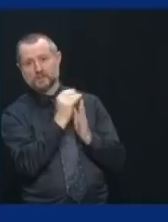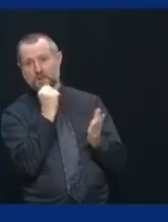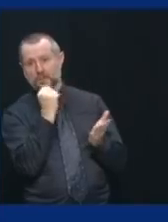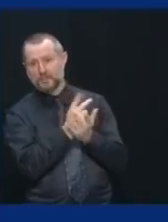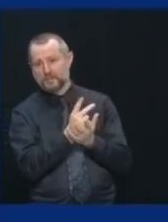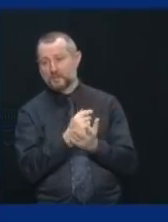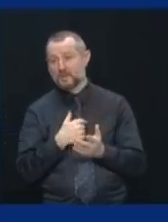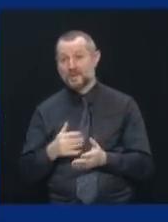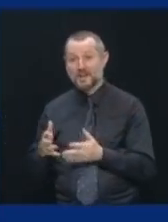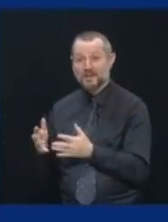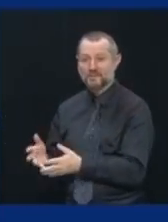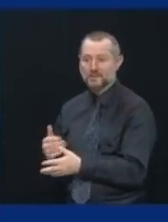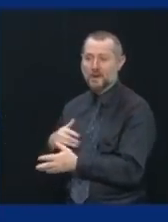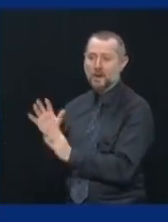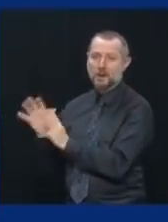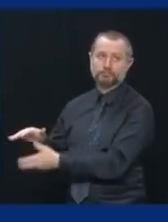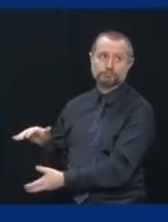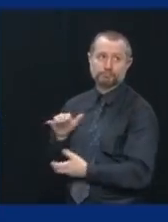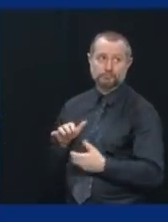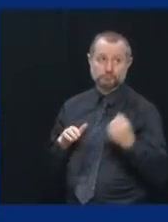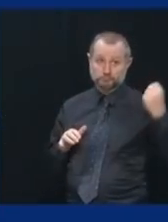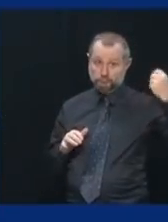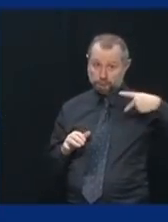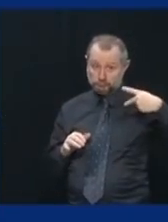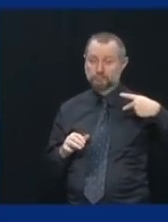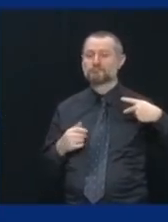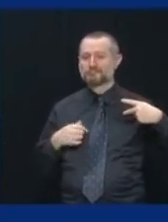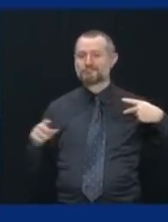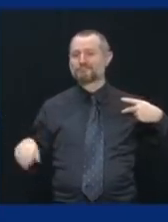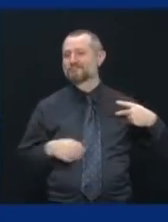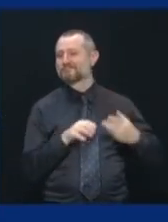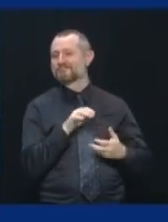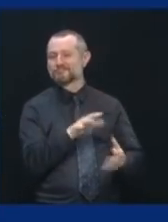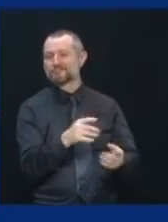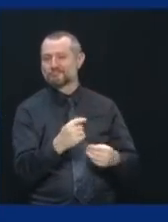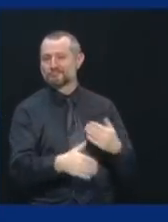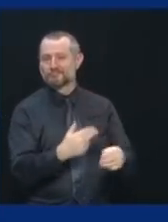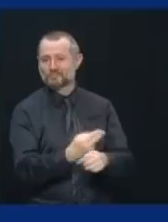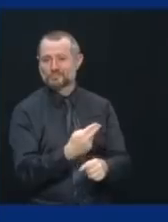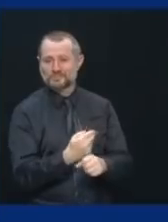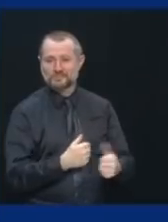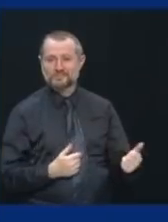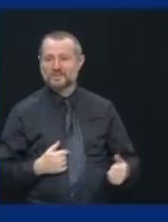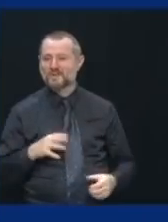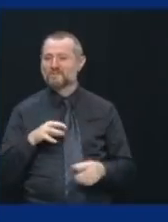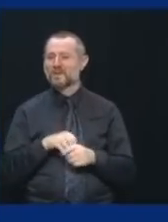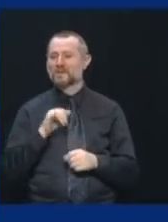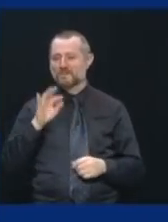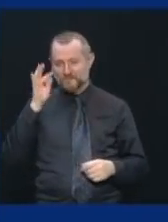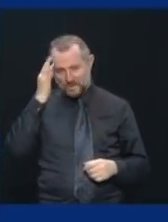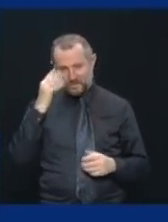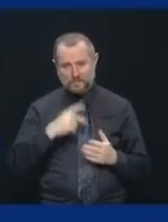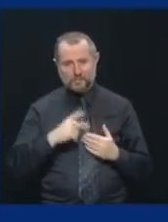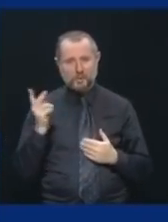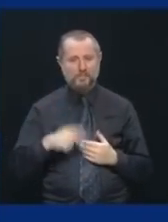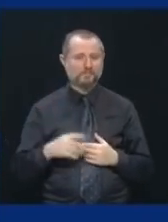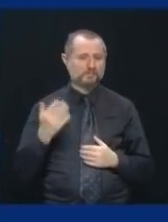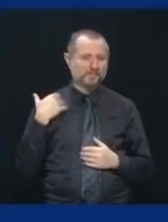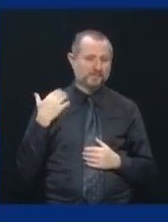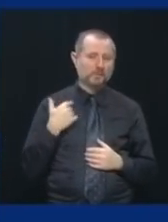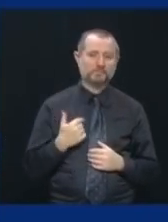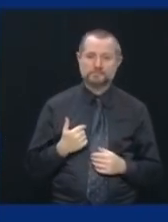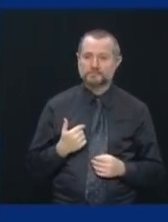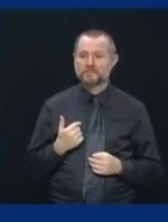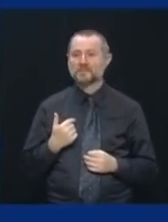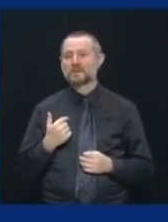reallocate excess doses. In other words, we participate in a federal program that